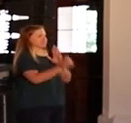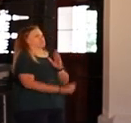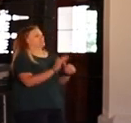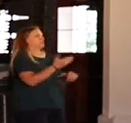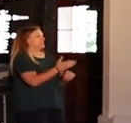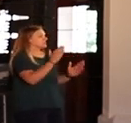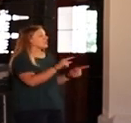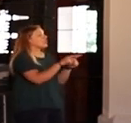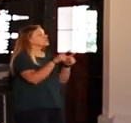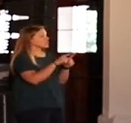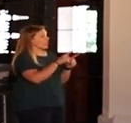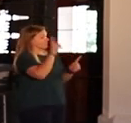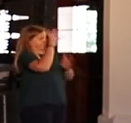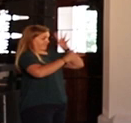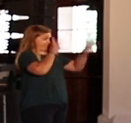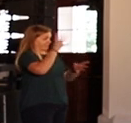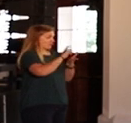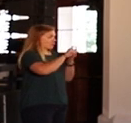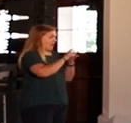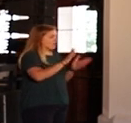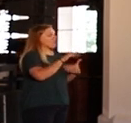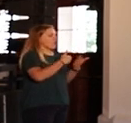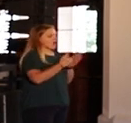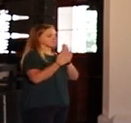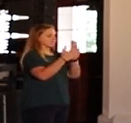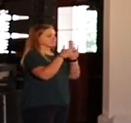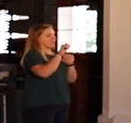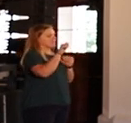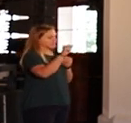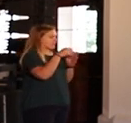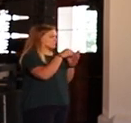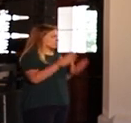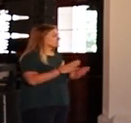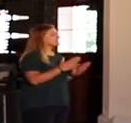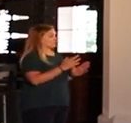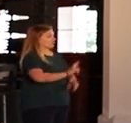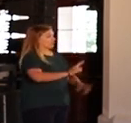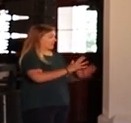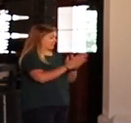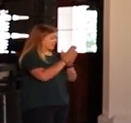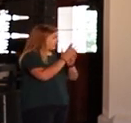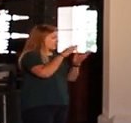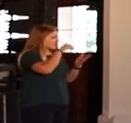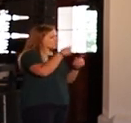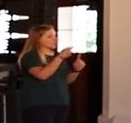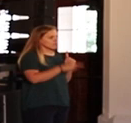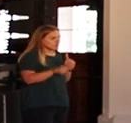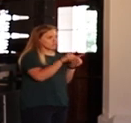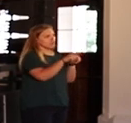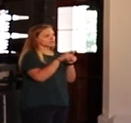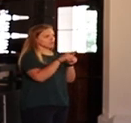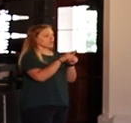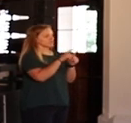others are inspiring creative writers. They all represent Agnes Scott students who are ready to learn from you and are ready